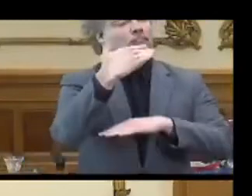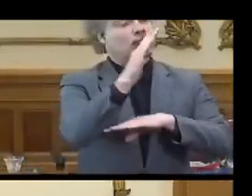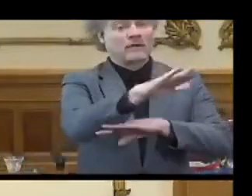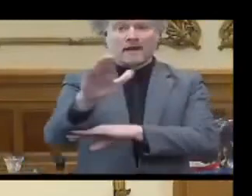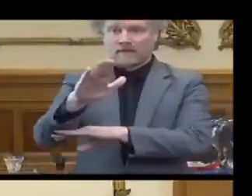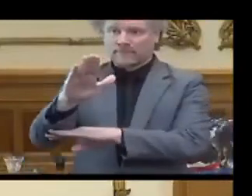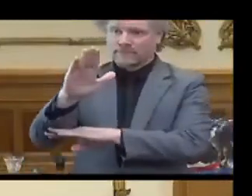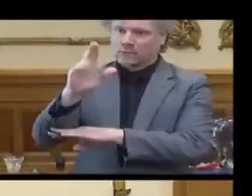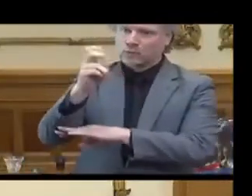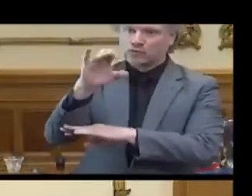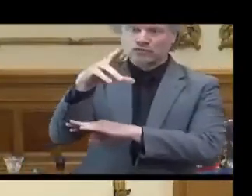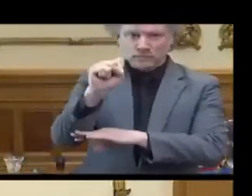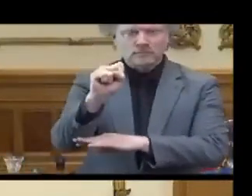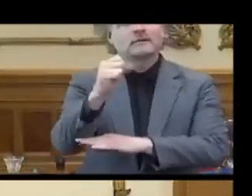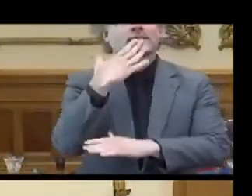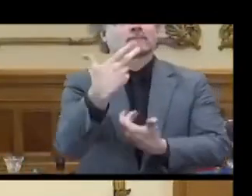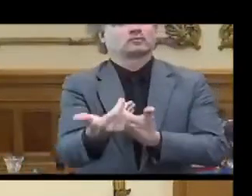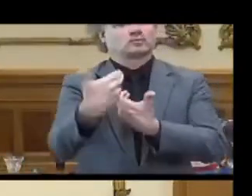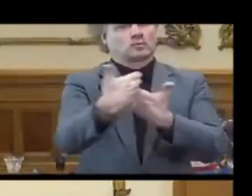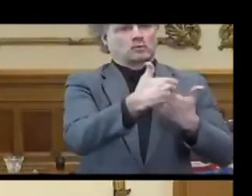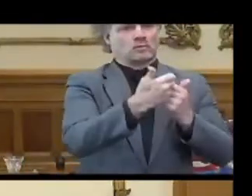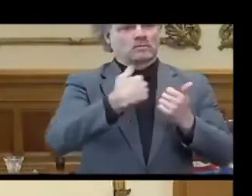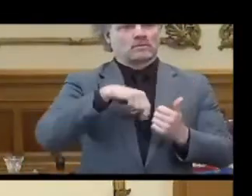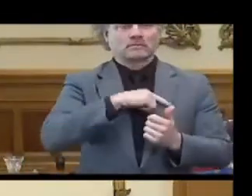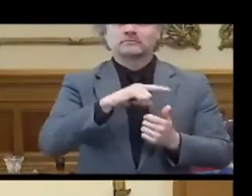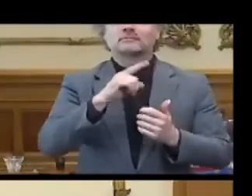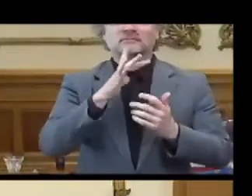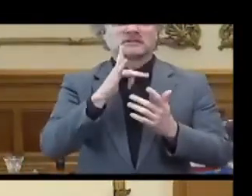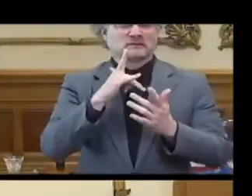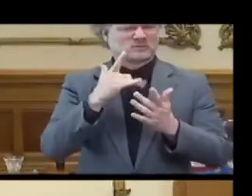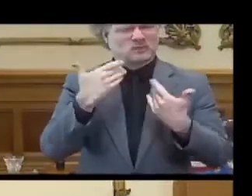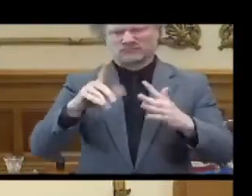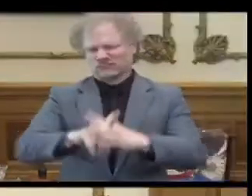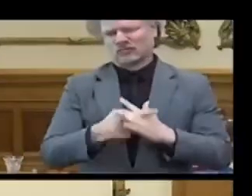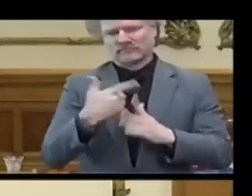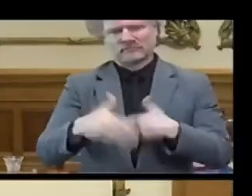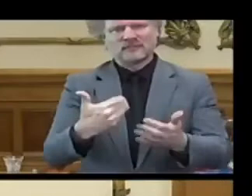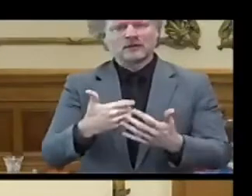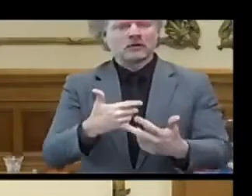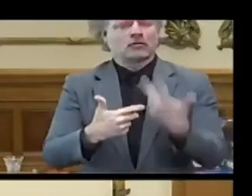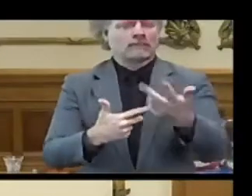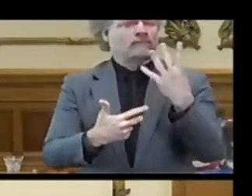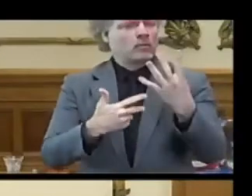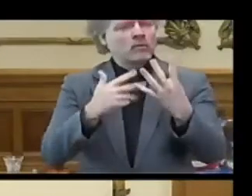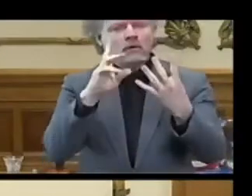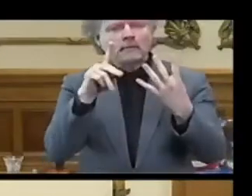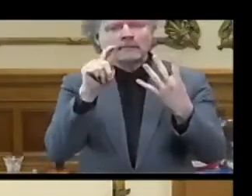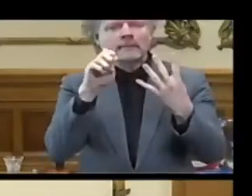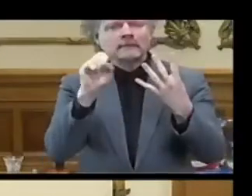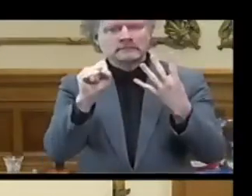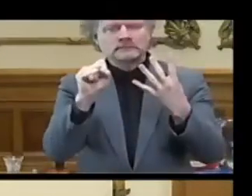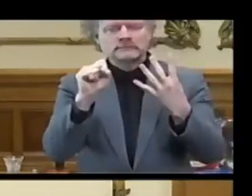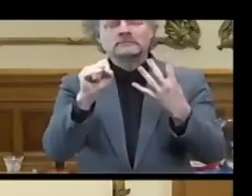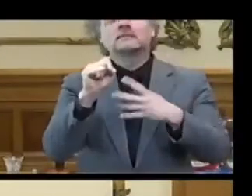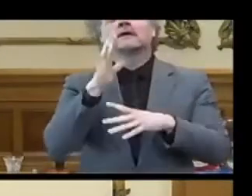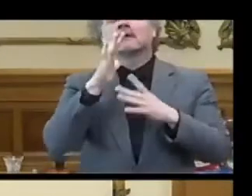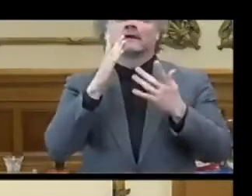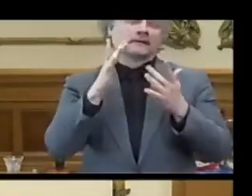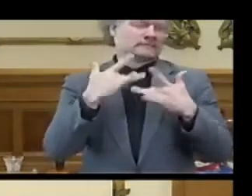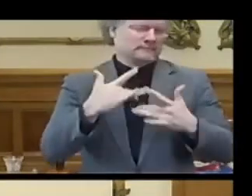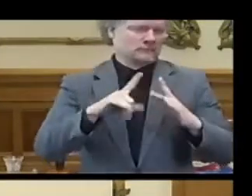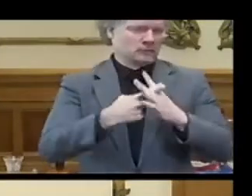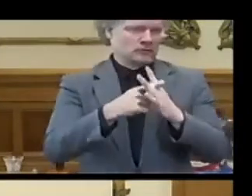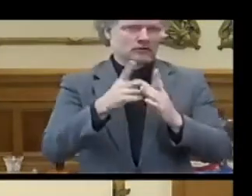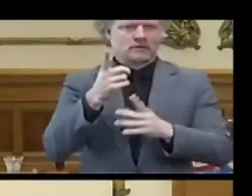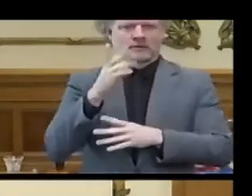Thank you for joining us. We'll get right to it. We've got 3 or 4 updates, and we'll start as always with Dr.